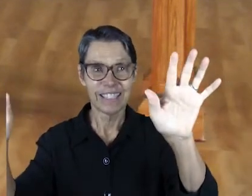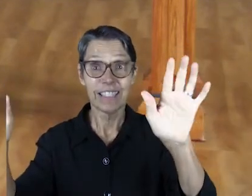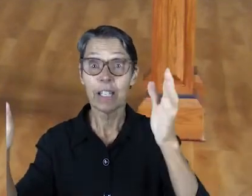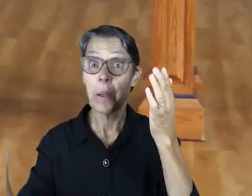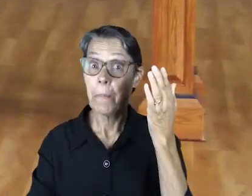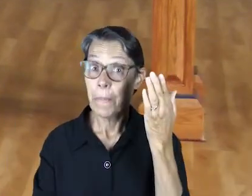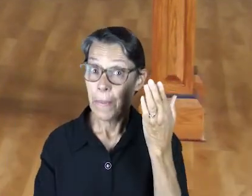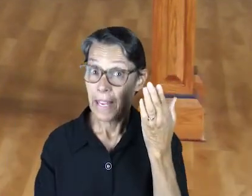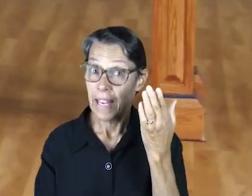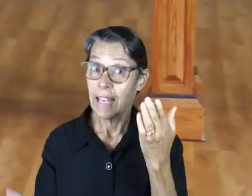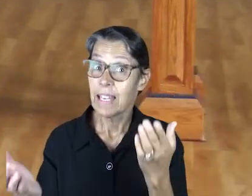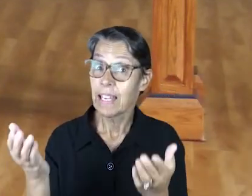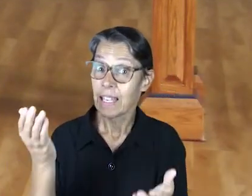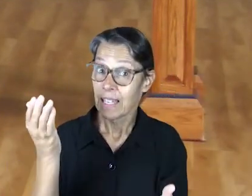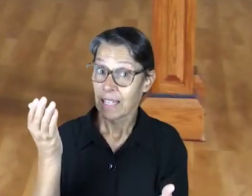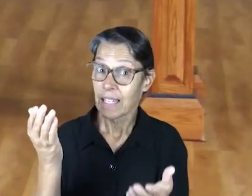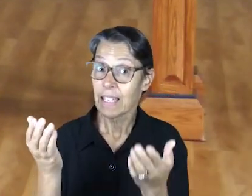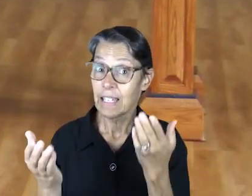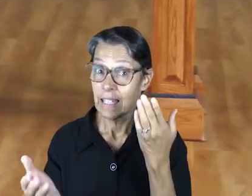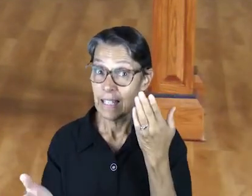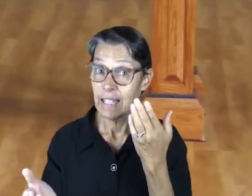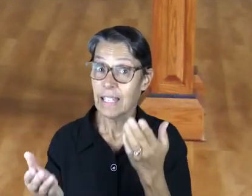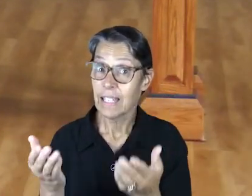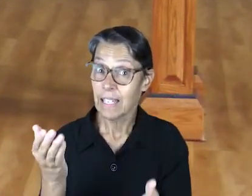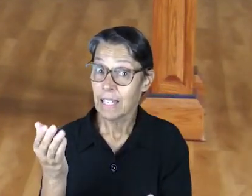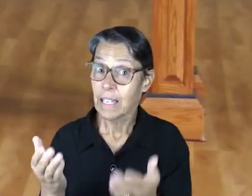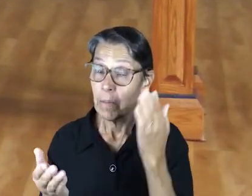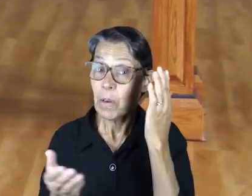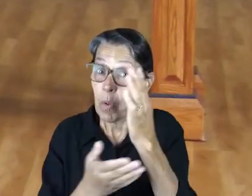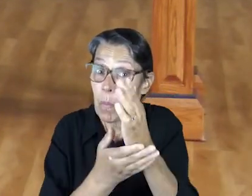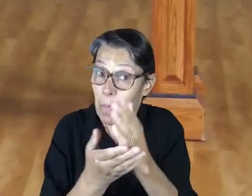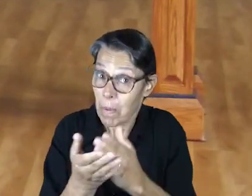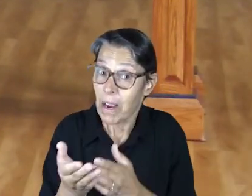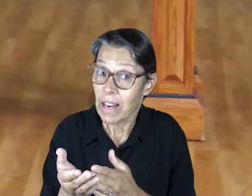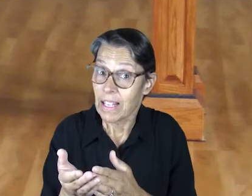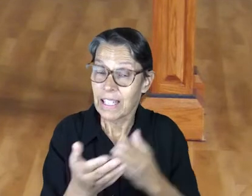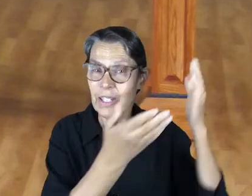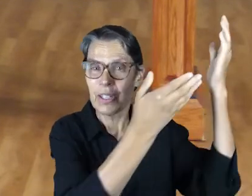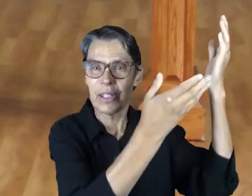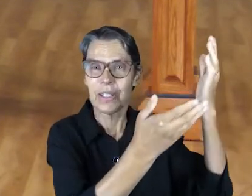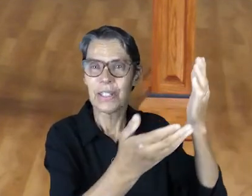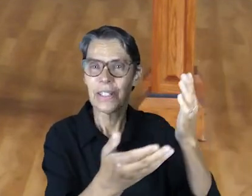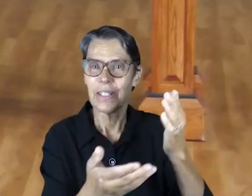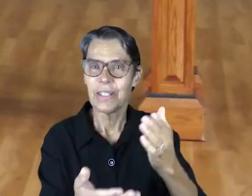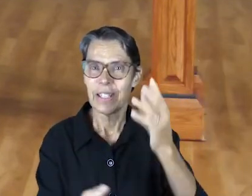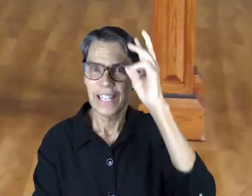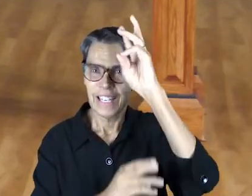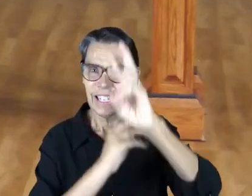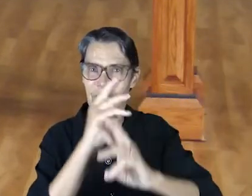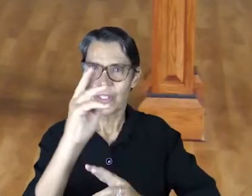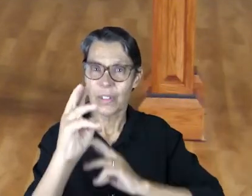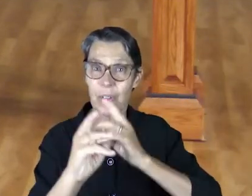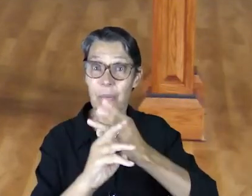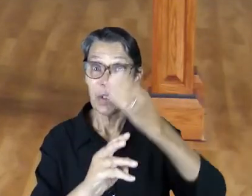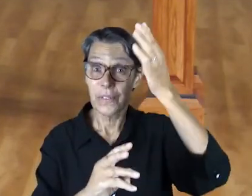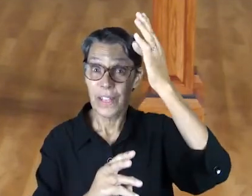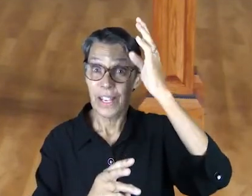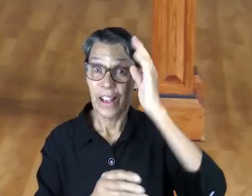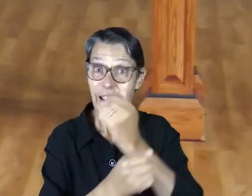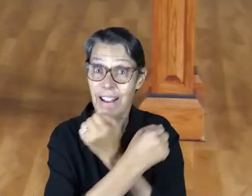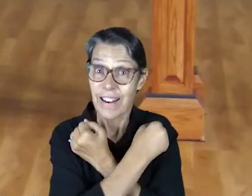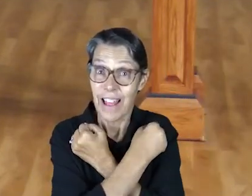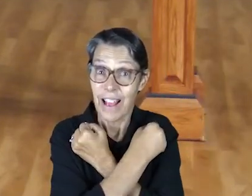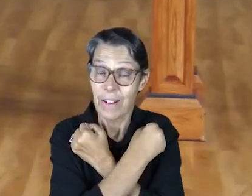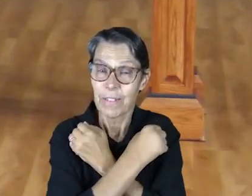may be part of what will bring God's world back together